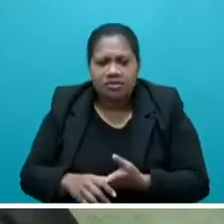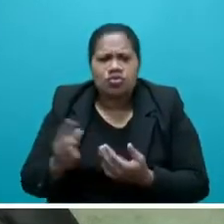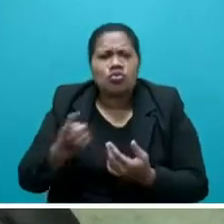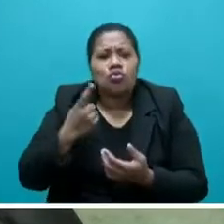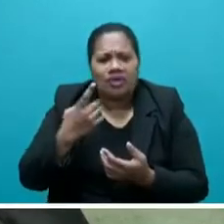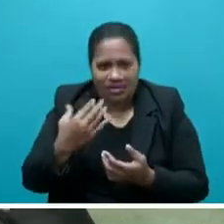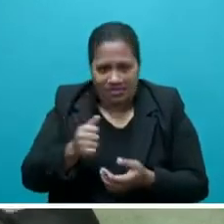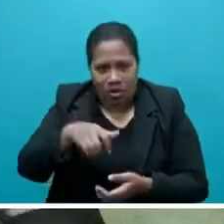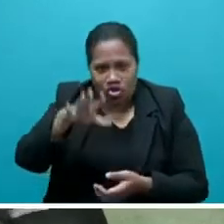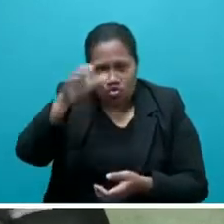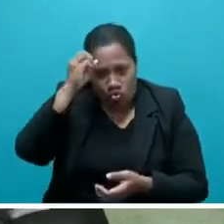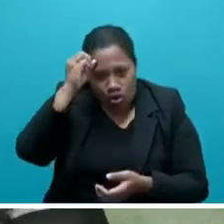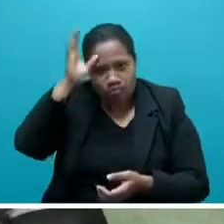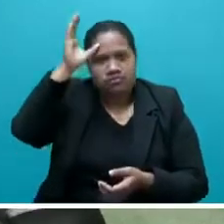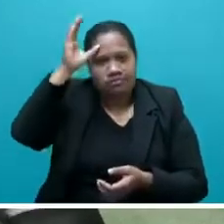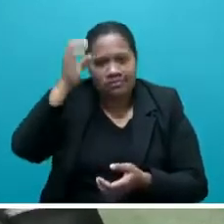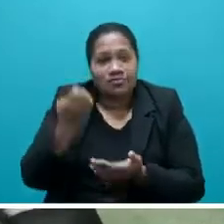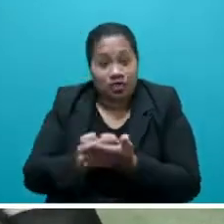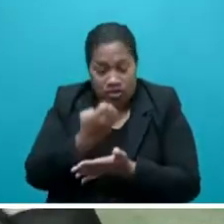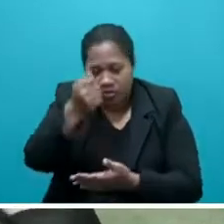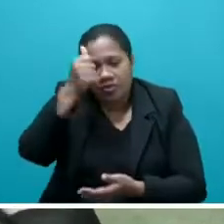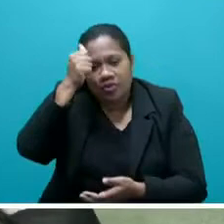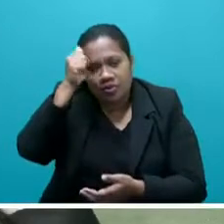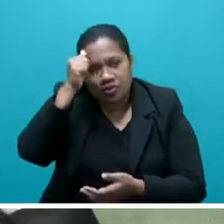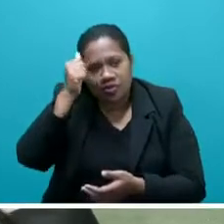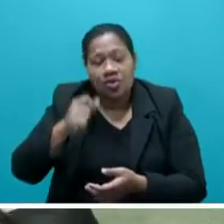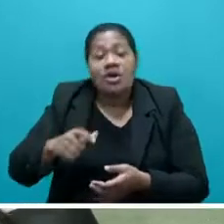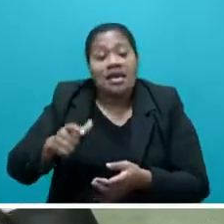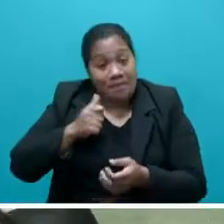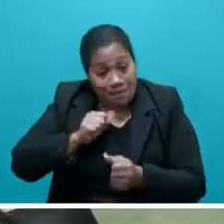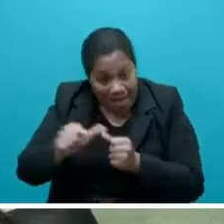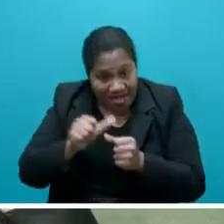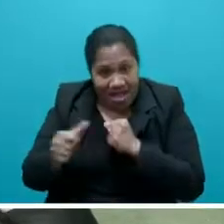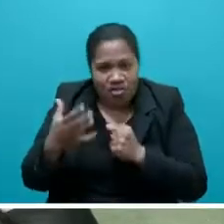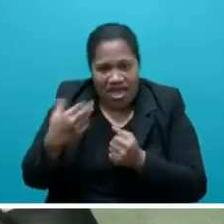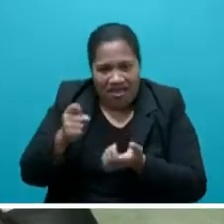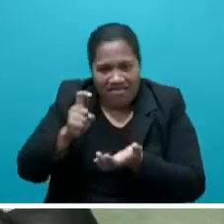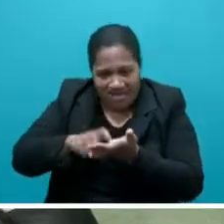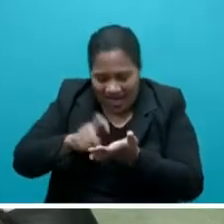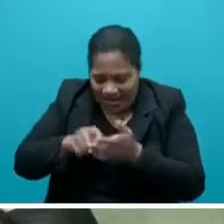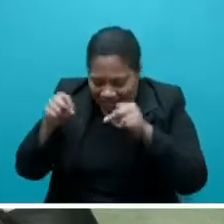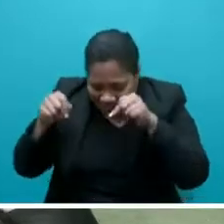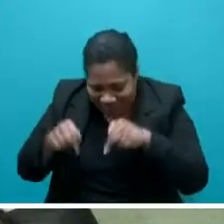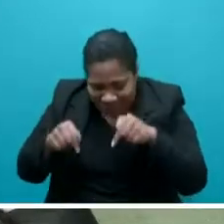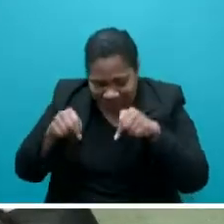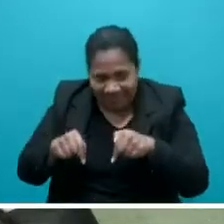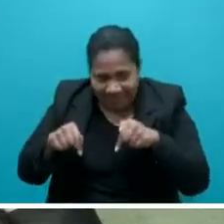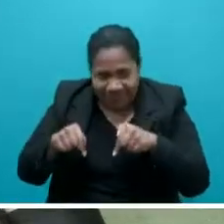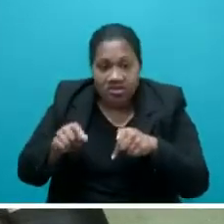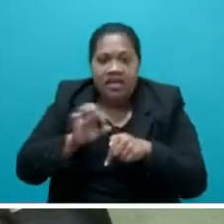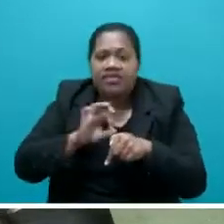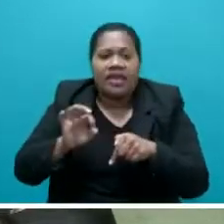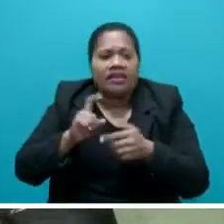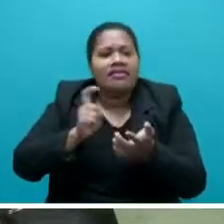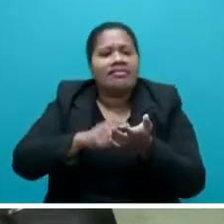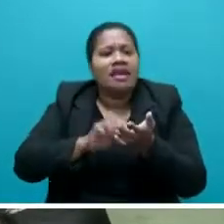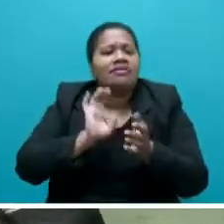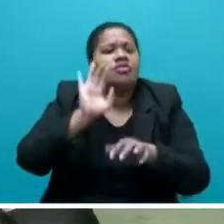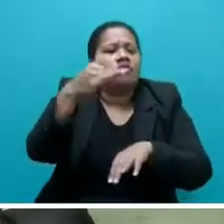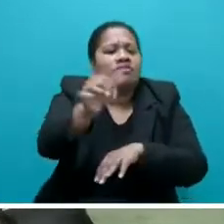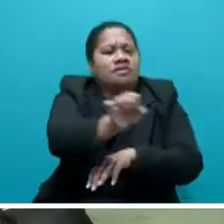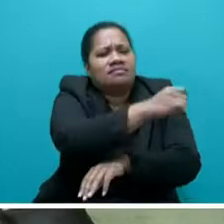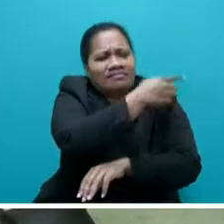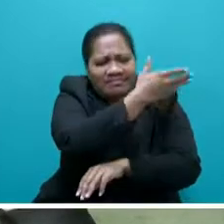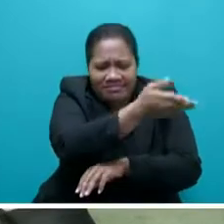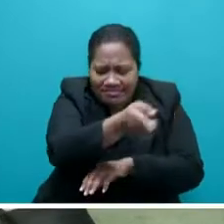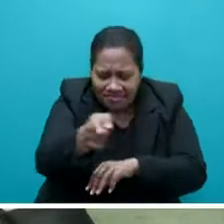know that it is always better to have debt onshore than to have debt offshore. You can have some offshore debts. The reason why you have